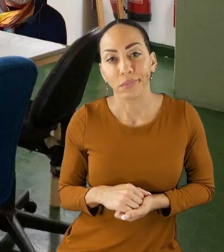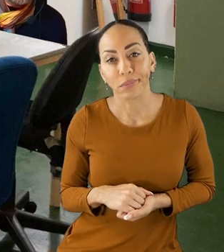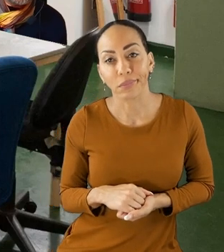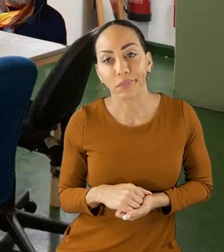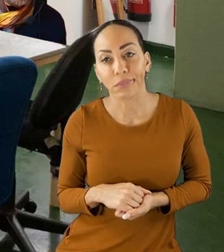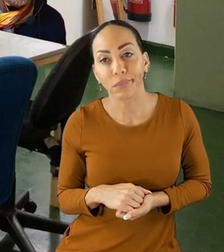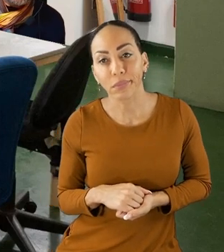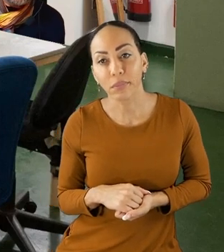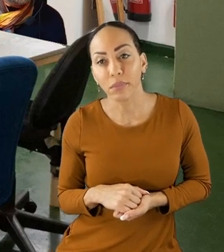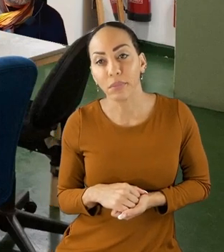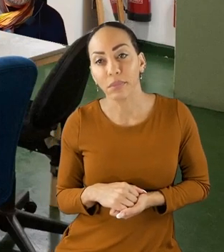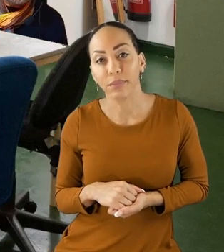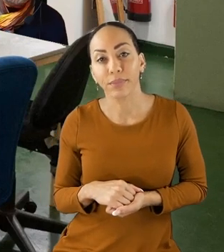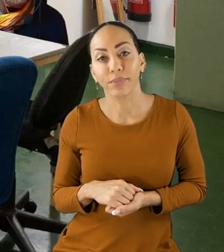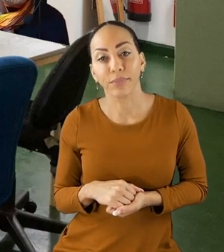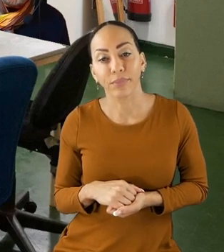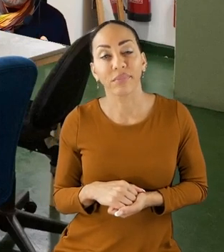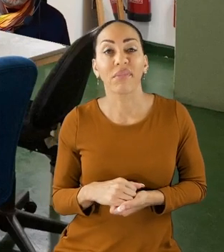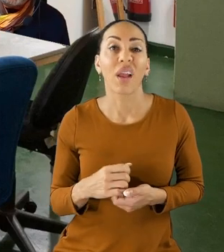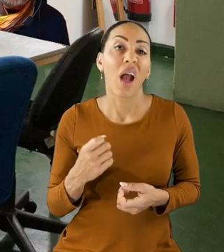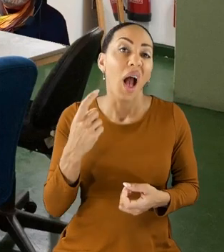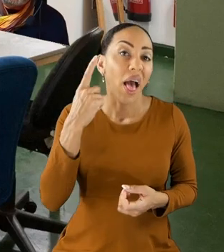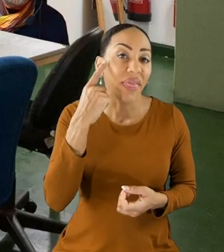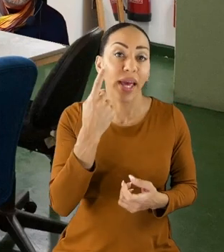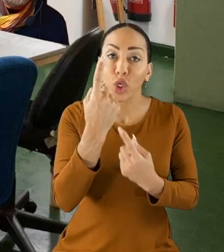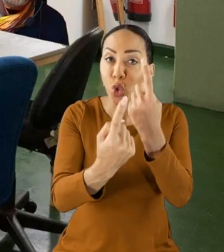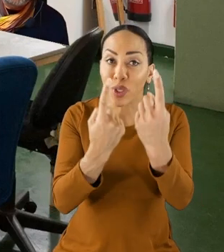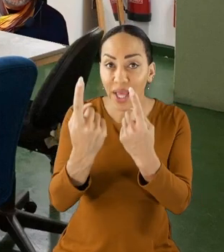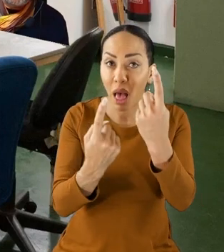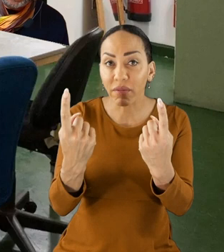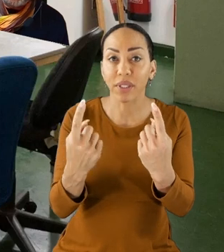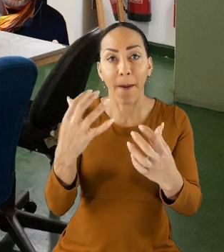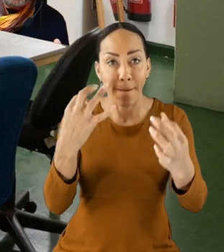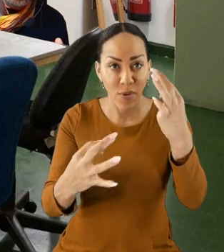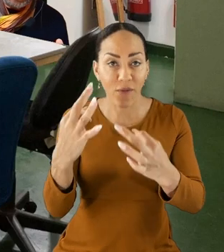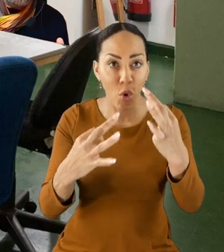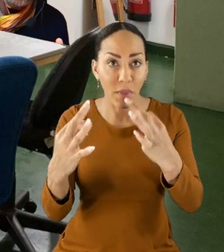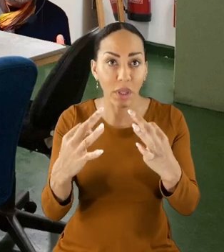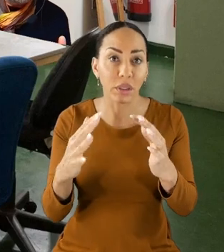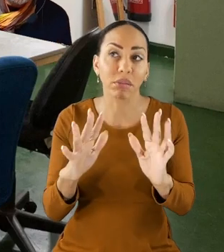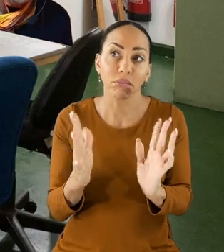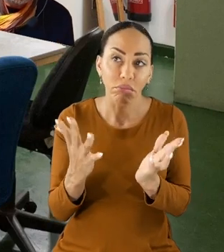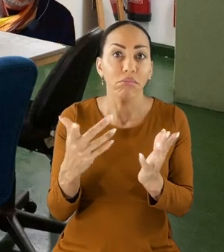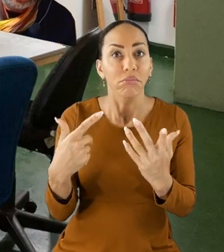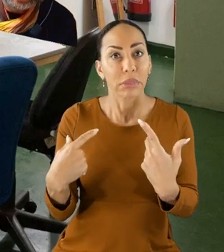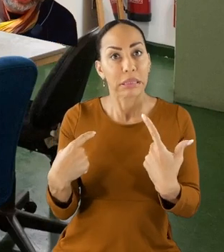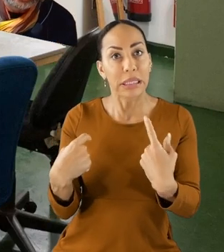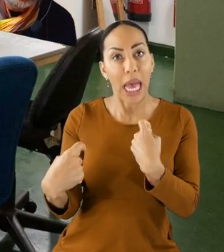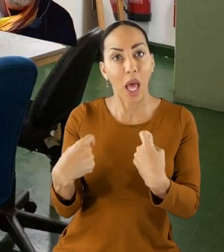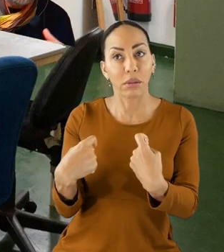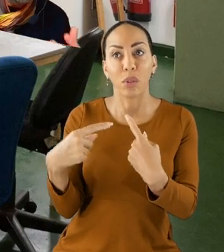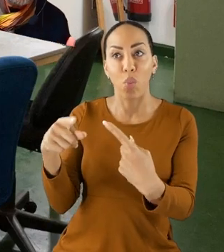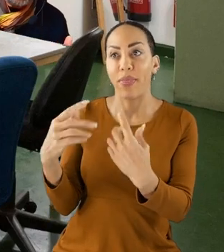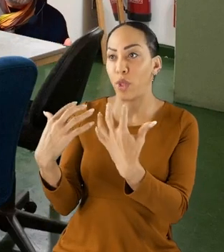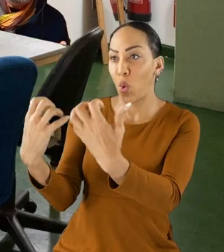point, in a way, the point is, I think you as performers dealt with it very well. It might have appeared awkward, mm-hmm. but